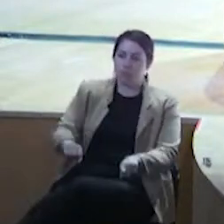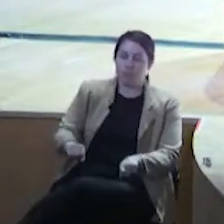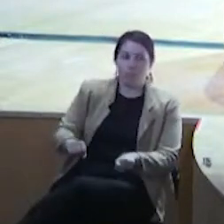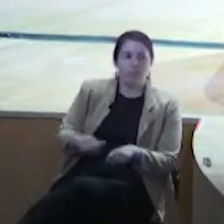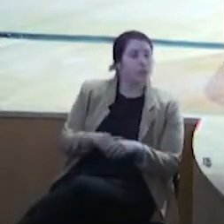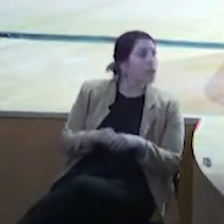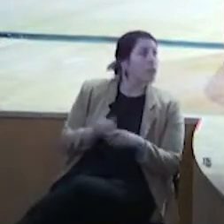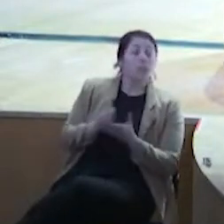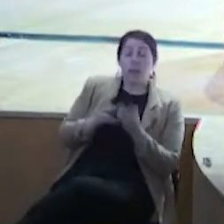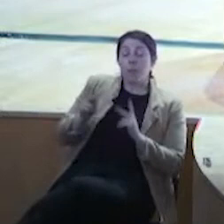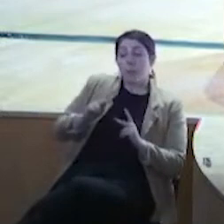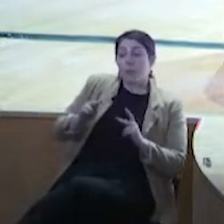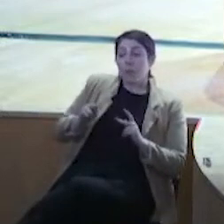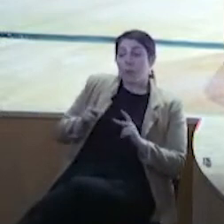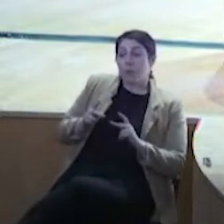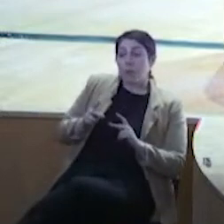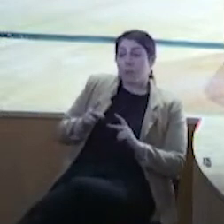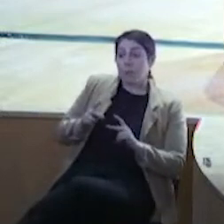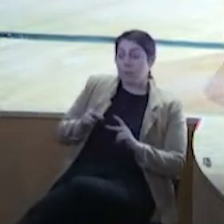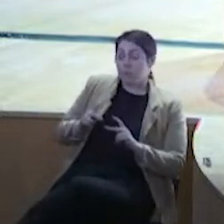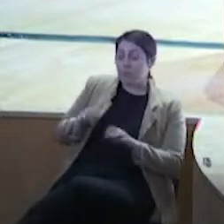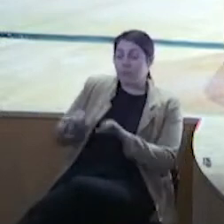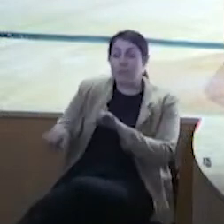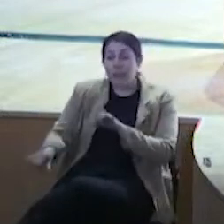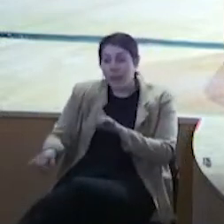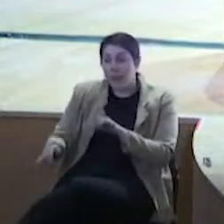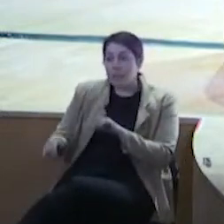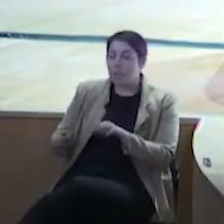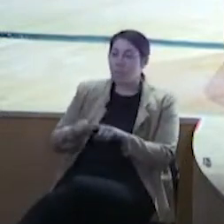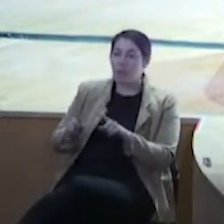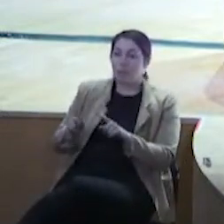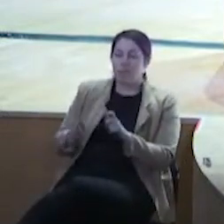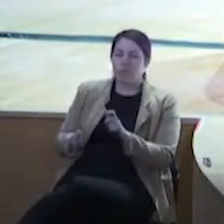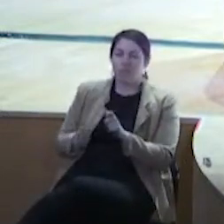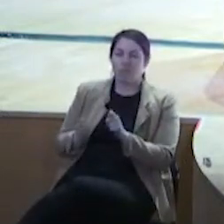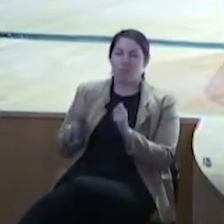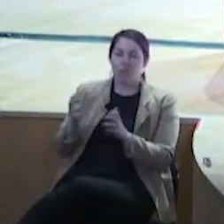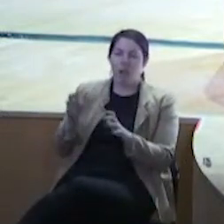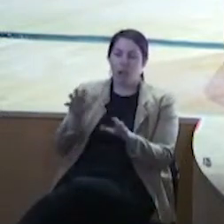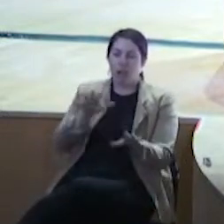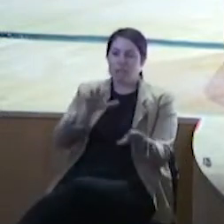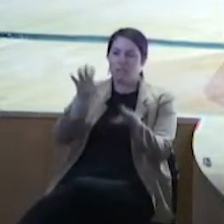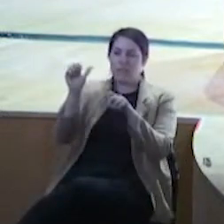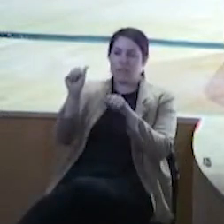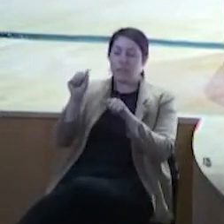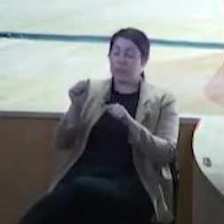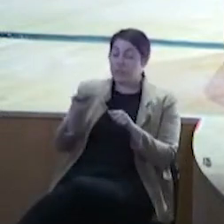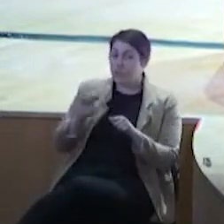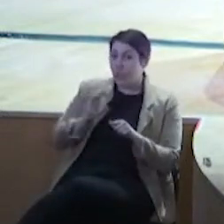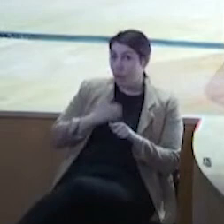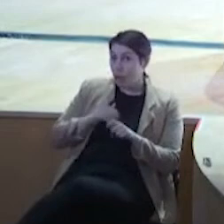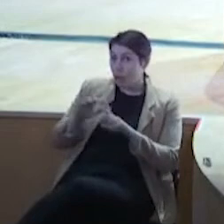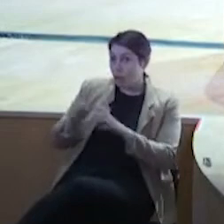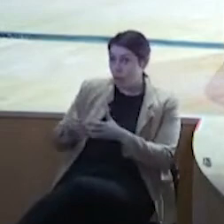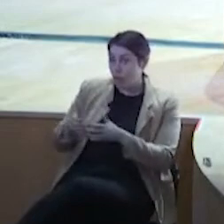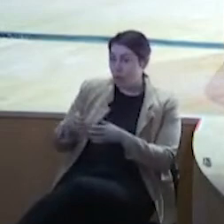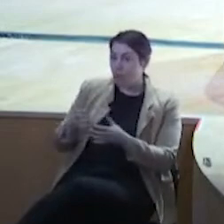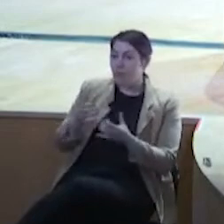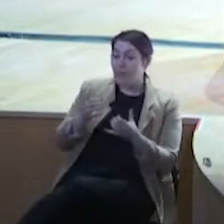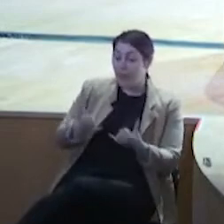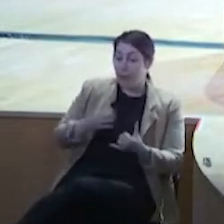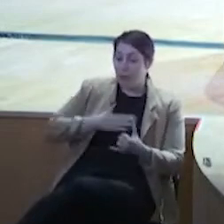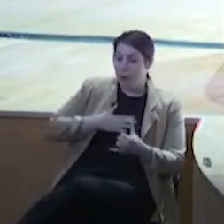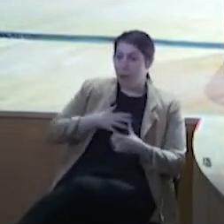and some haven't. I can say that our tribal members now have all four tribes in them.